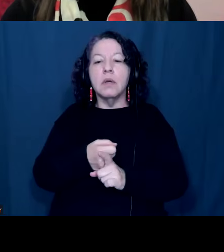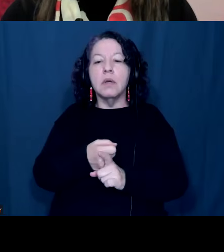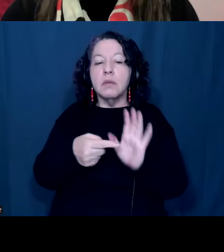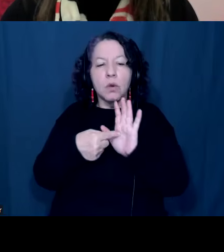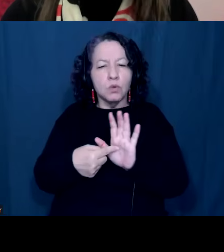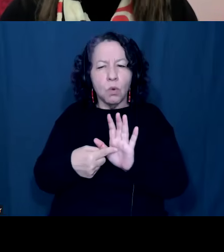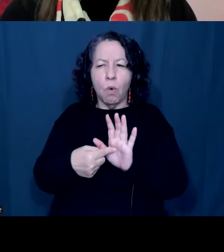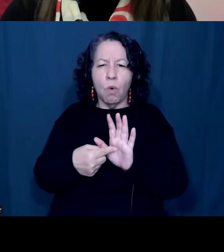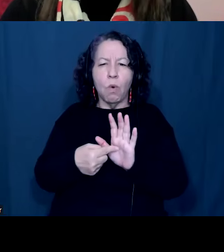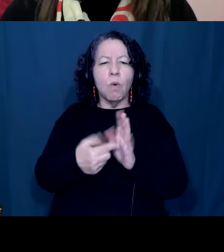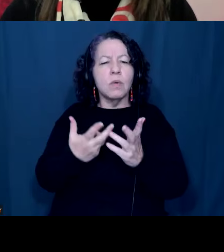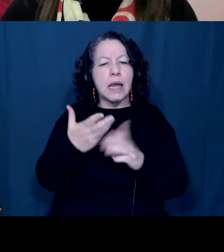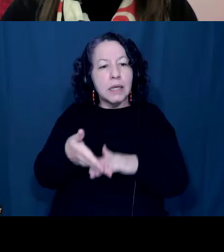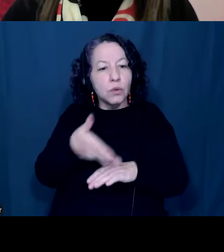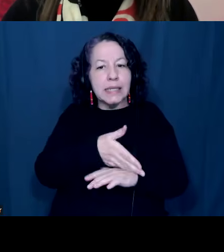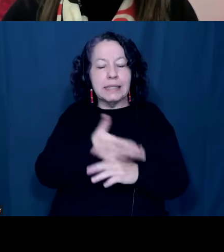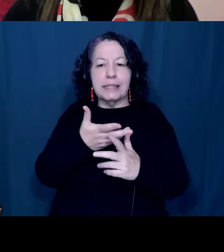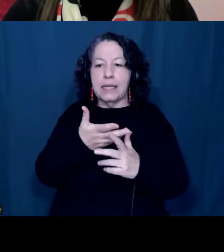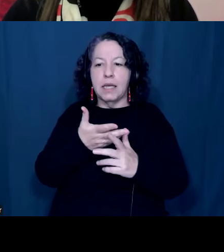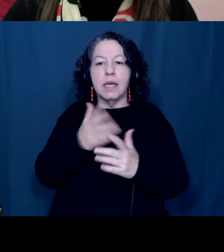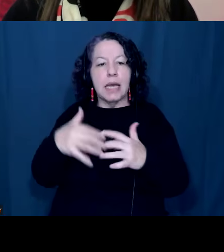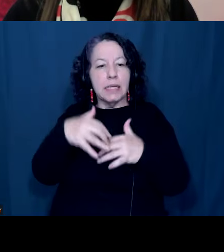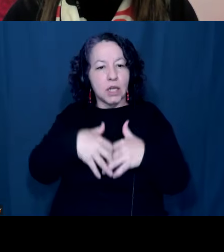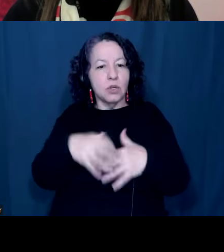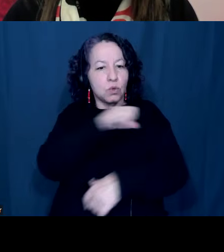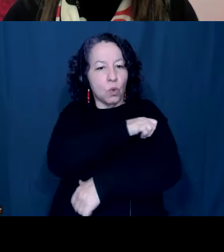authority must guide this work.